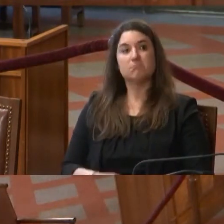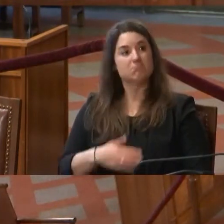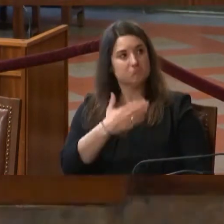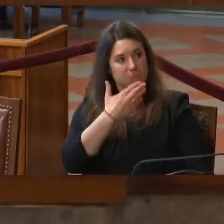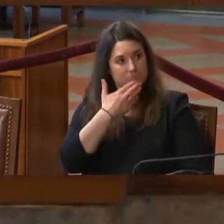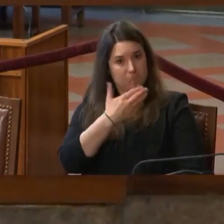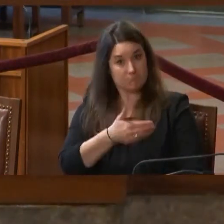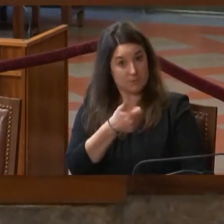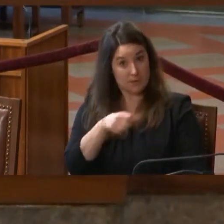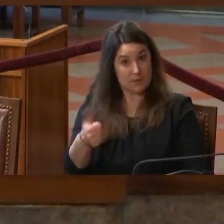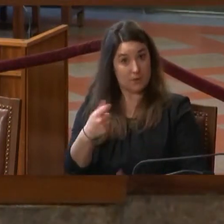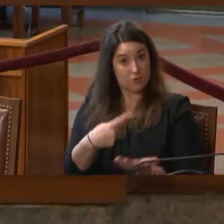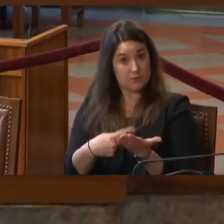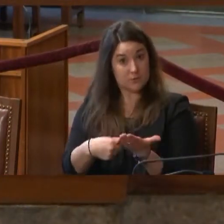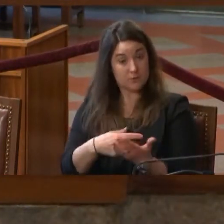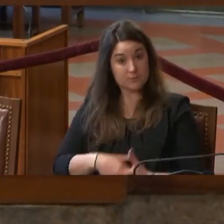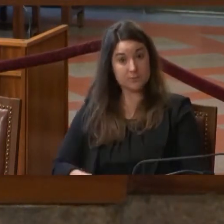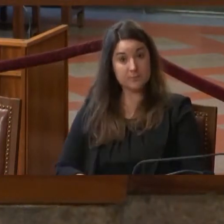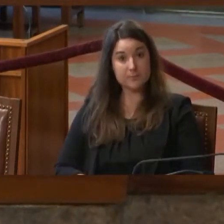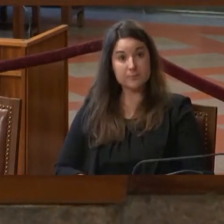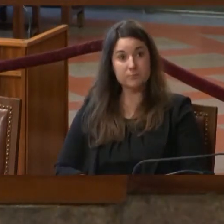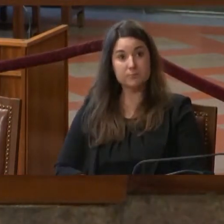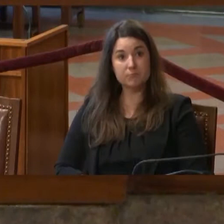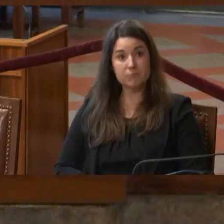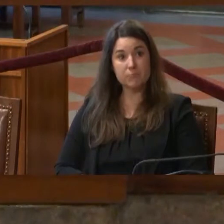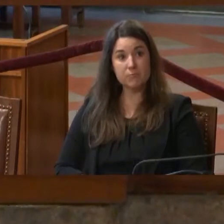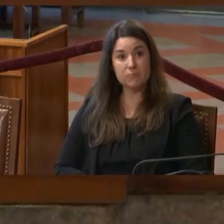Thank you, Councilman. Any other discussion?